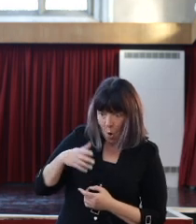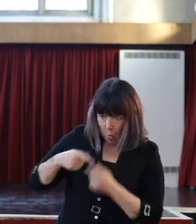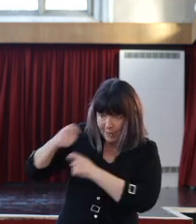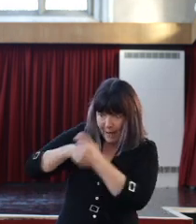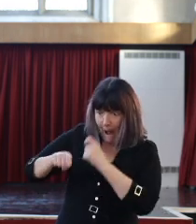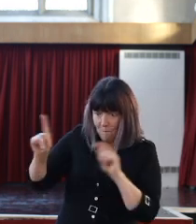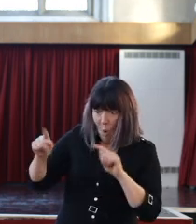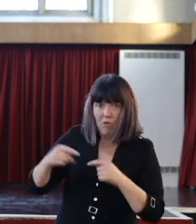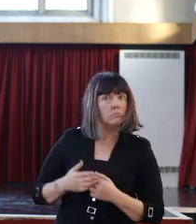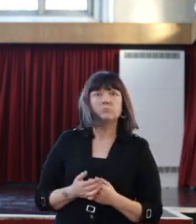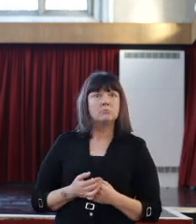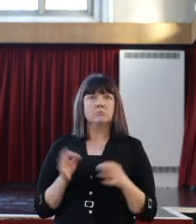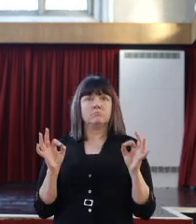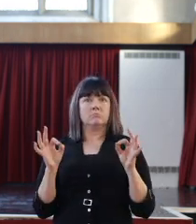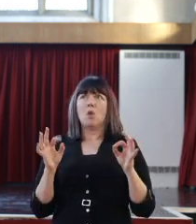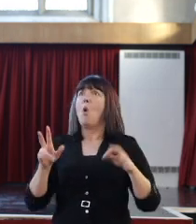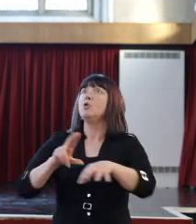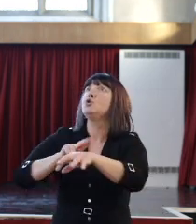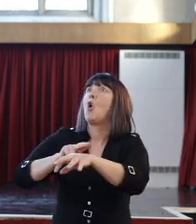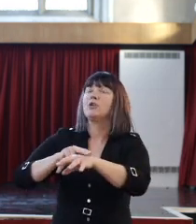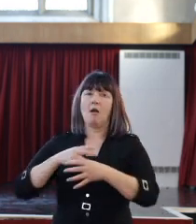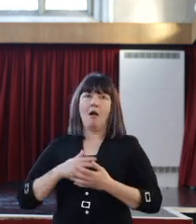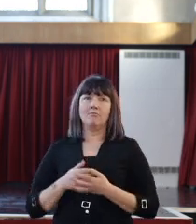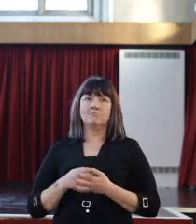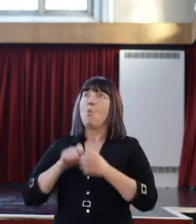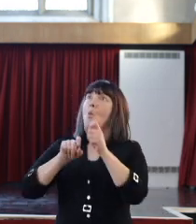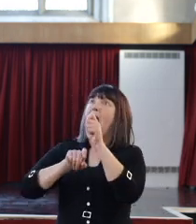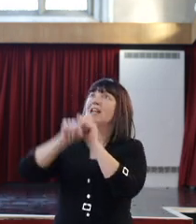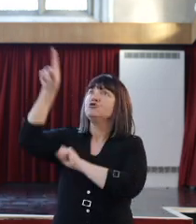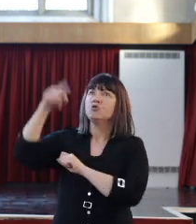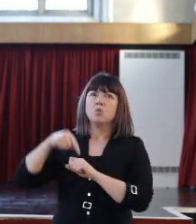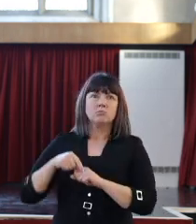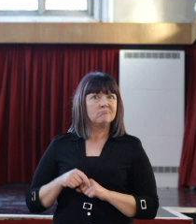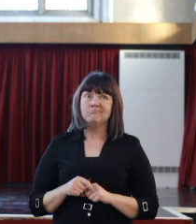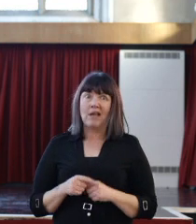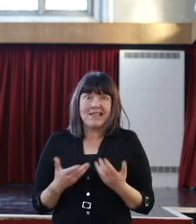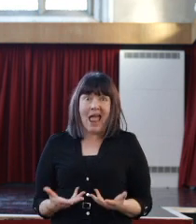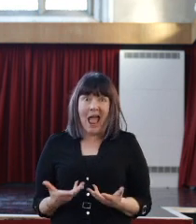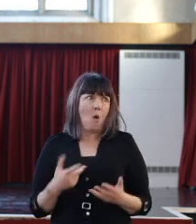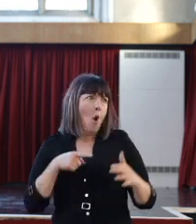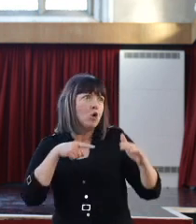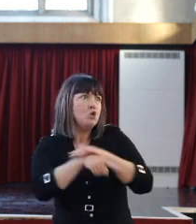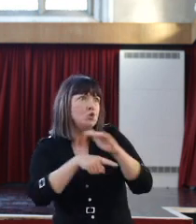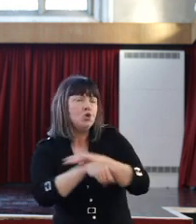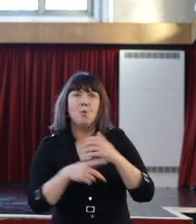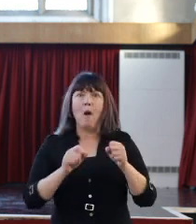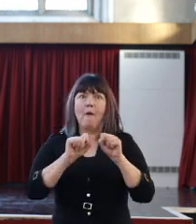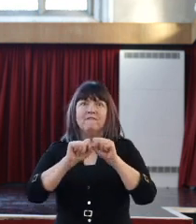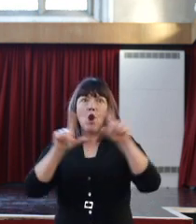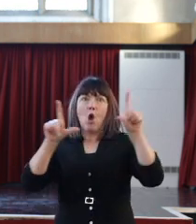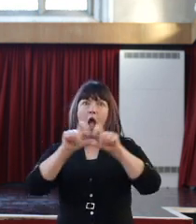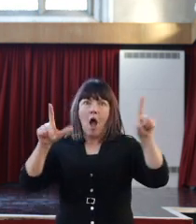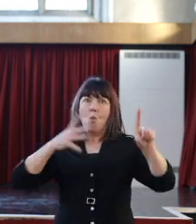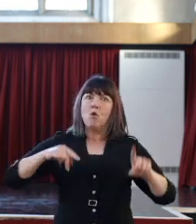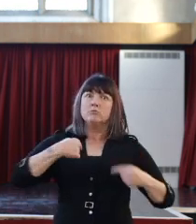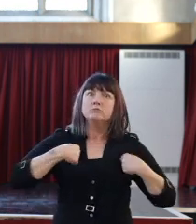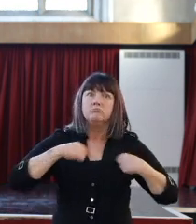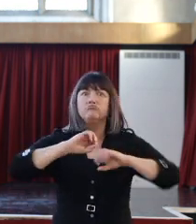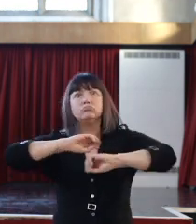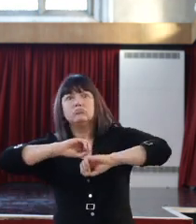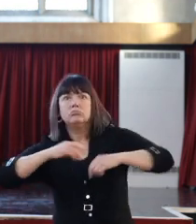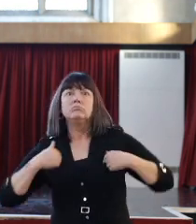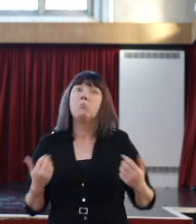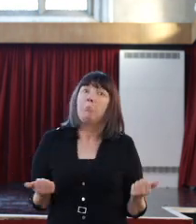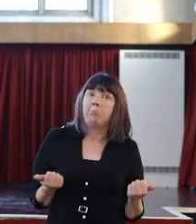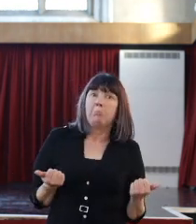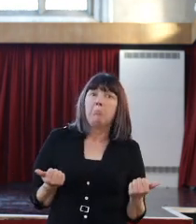say YouTuber or vlogger. In 2015, we went on a work trip to LA